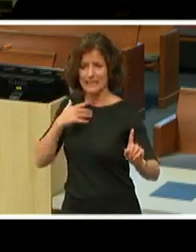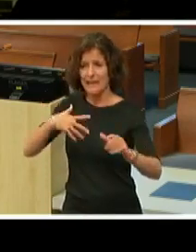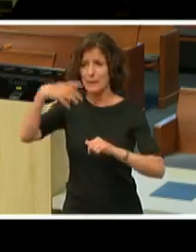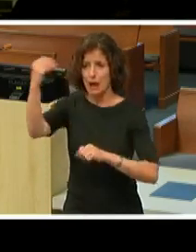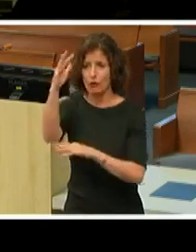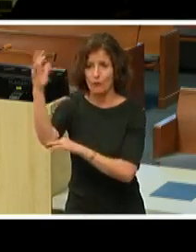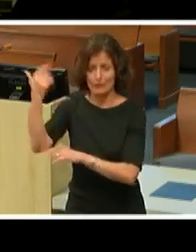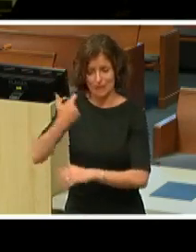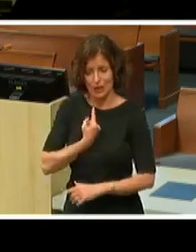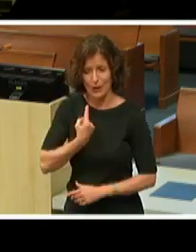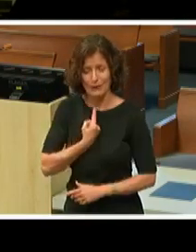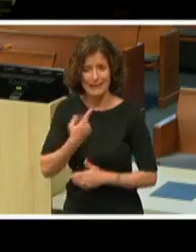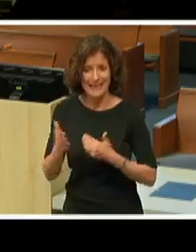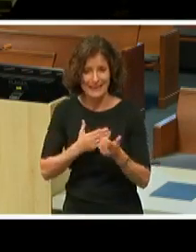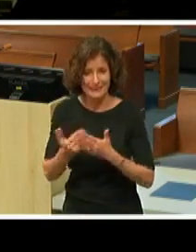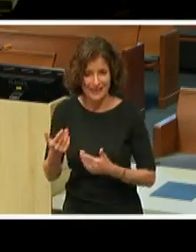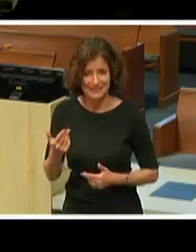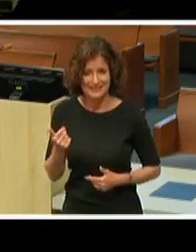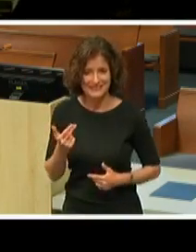myself.